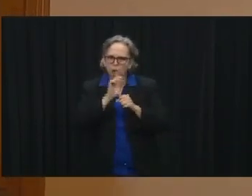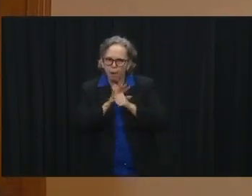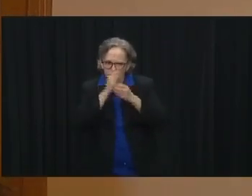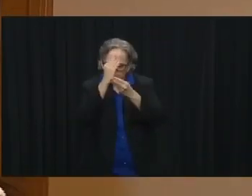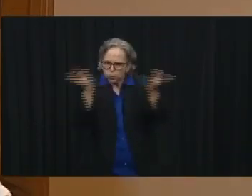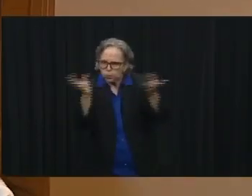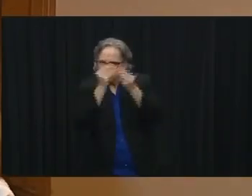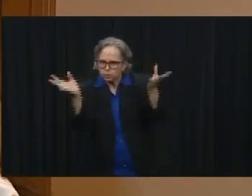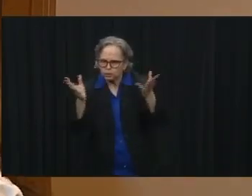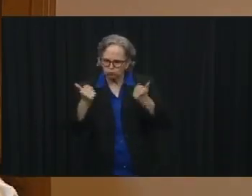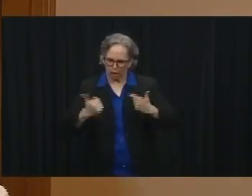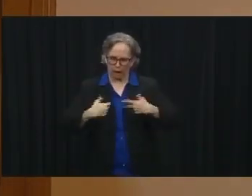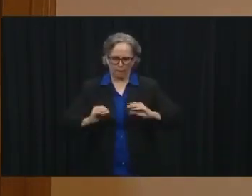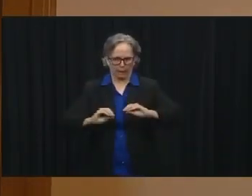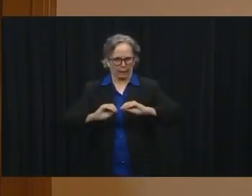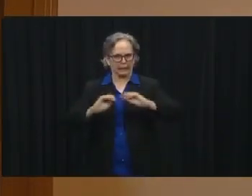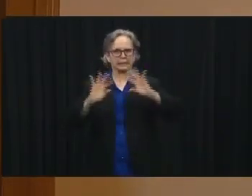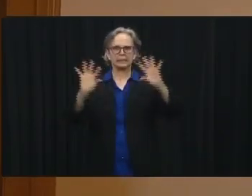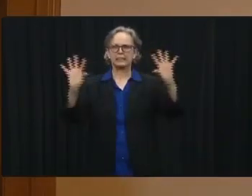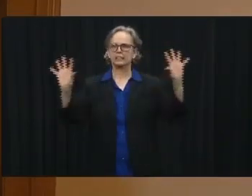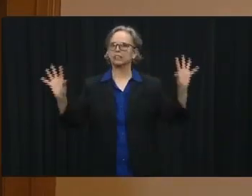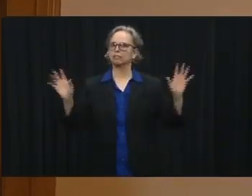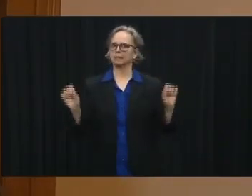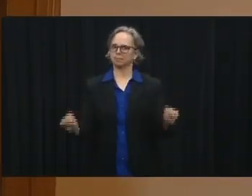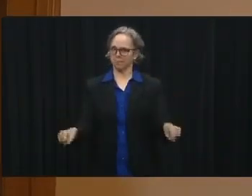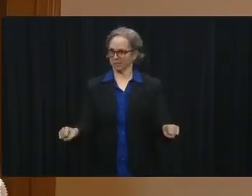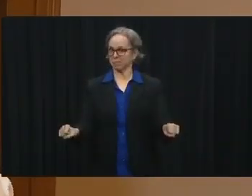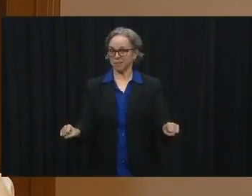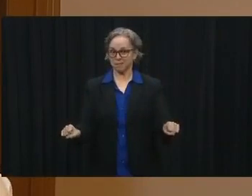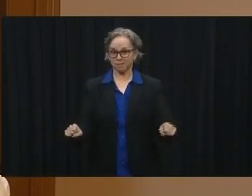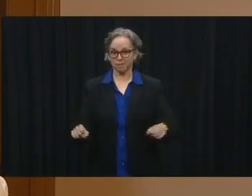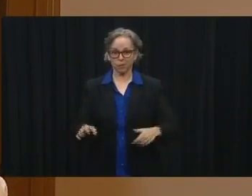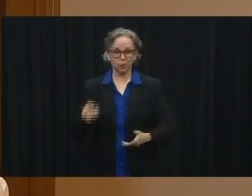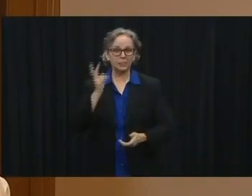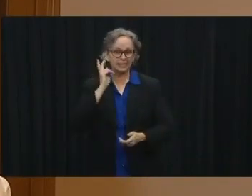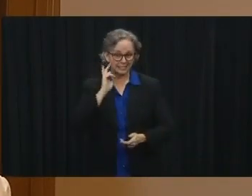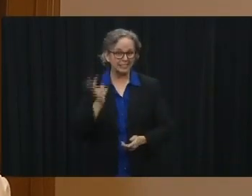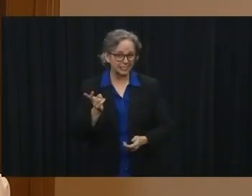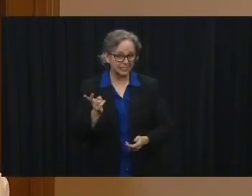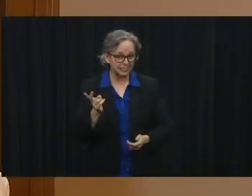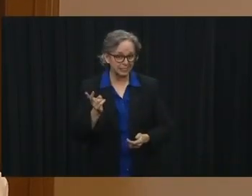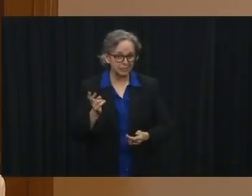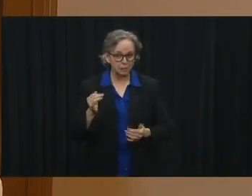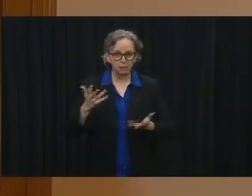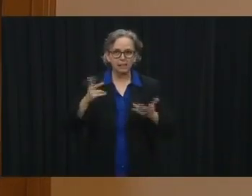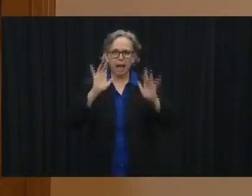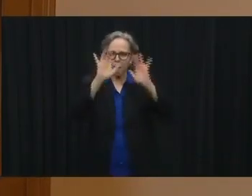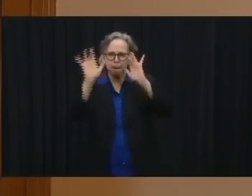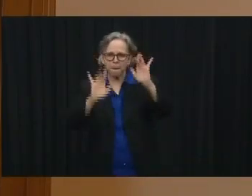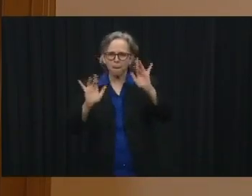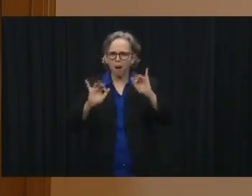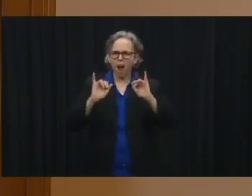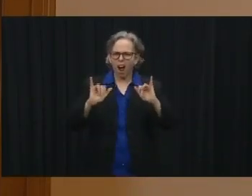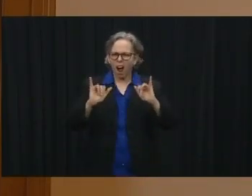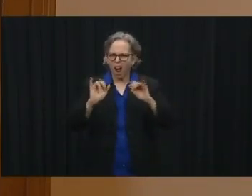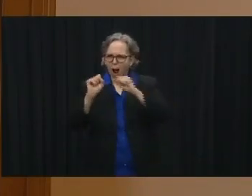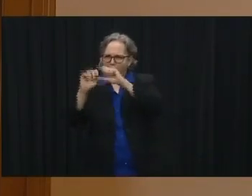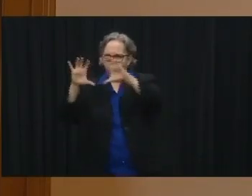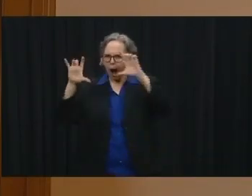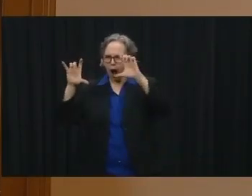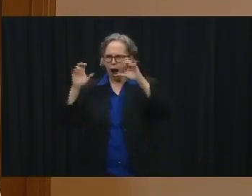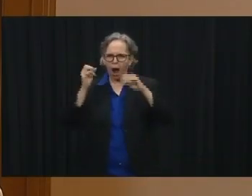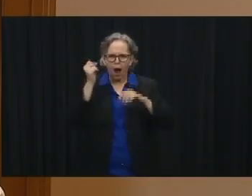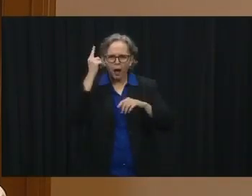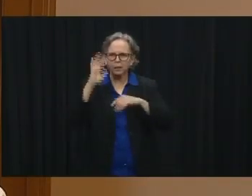as possible. So you'll find our new dashboard will be interactive. You'll be able to see more about county level